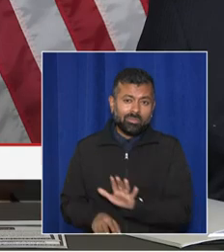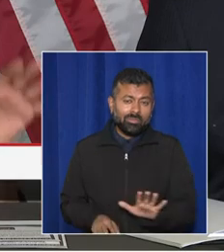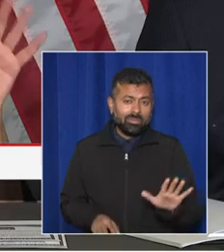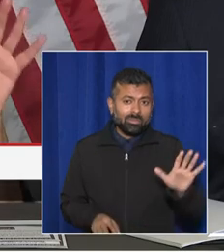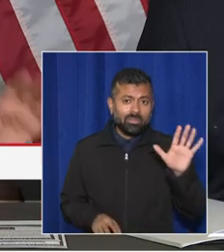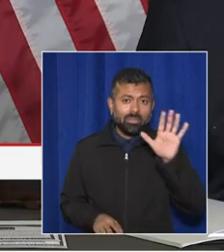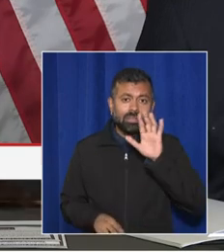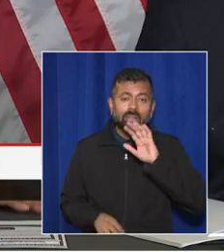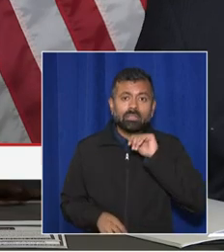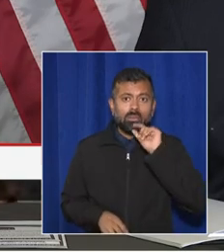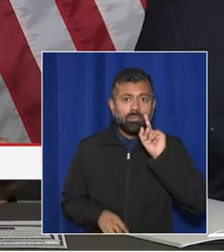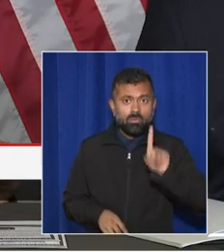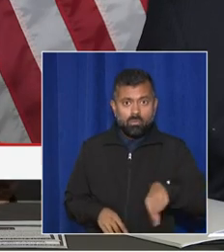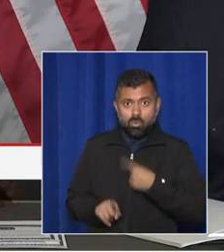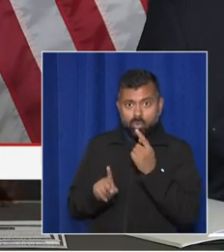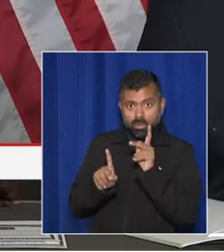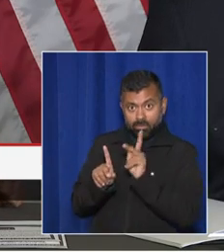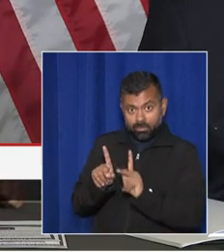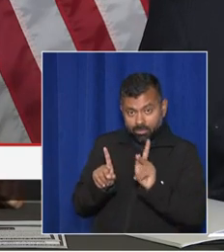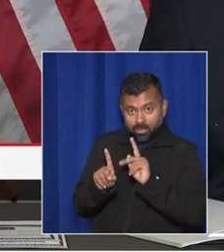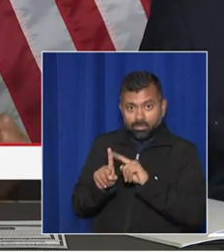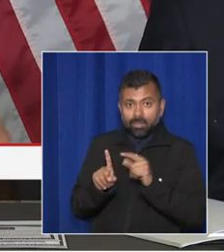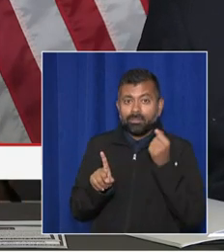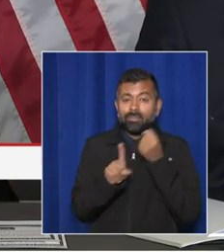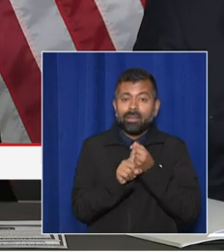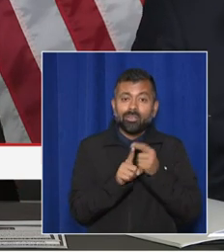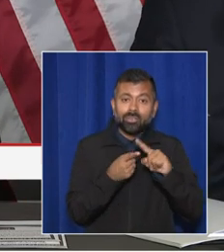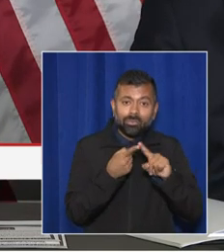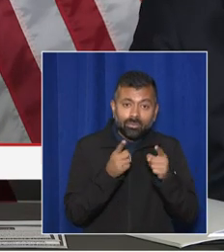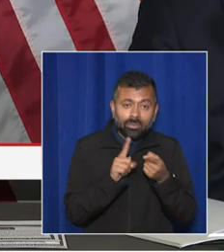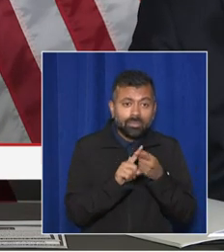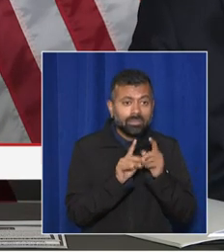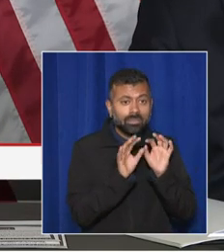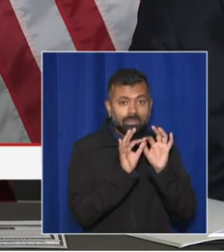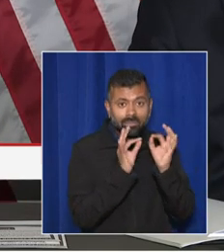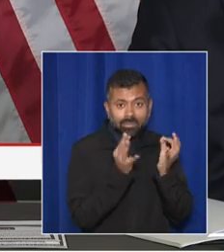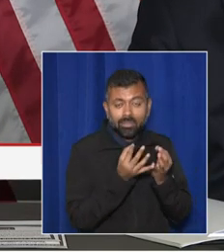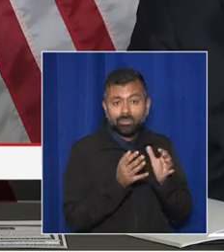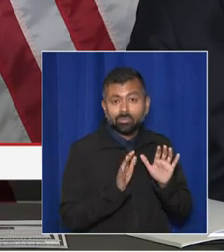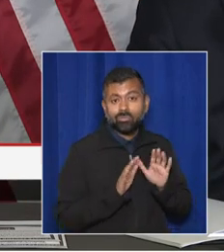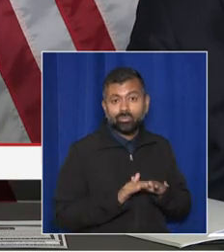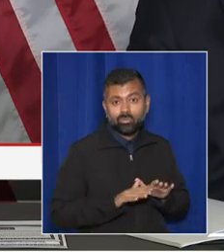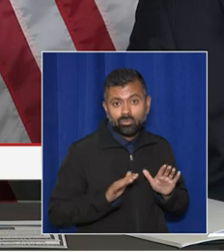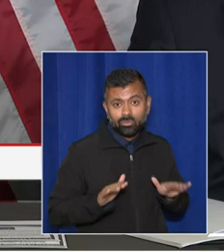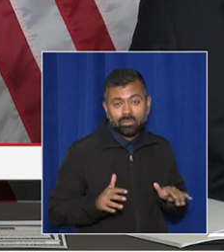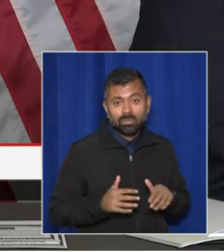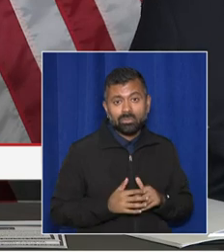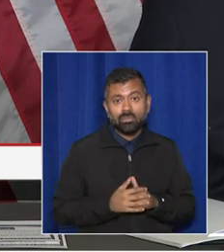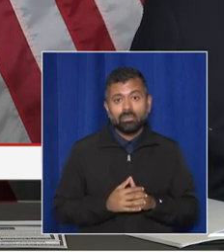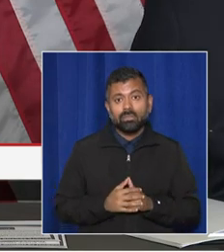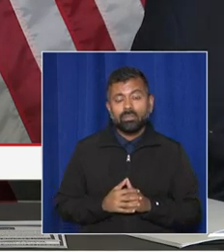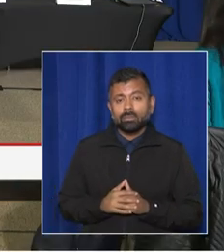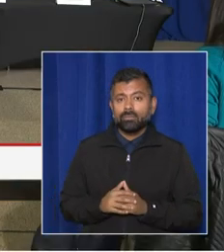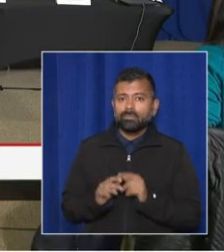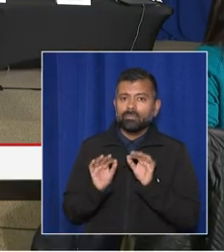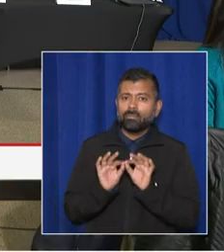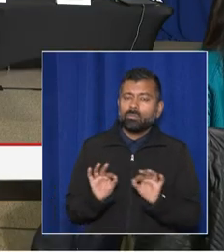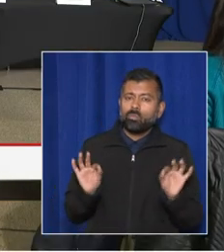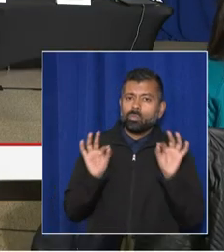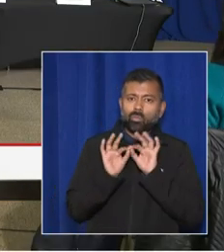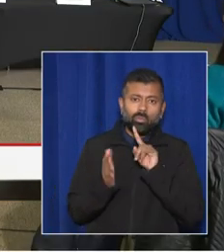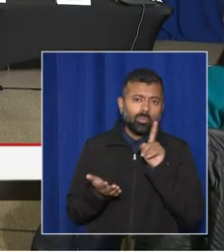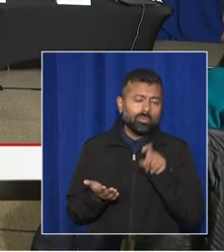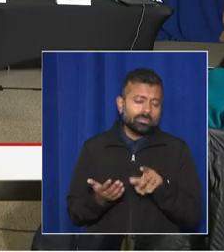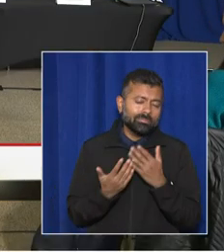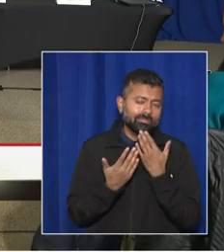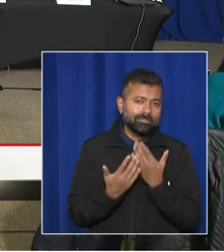with kids or in neighborhoods where there are a lot of services, would also suffer. Thank you very much. I think we have time for about